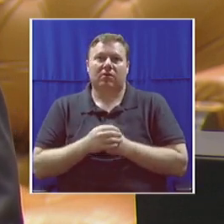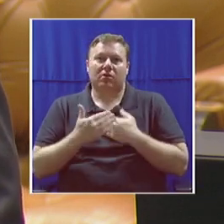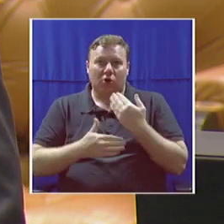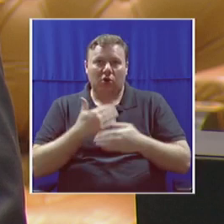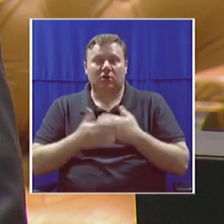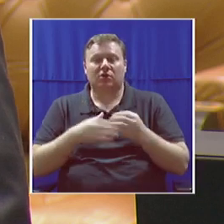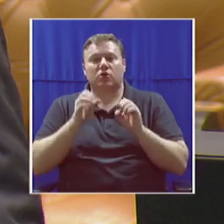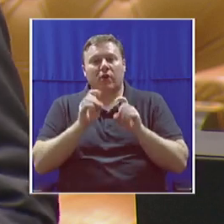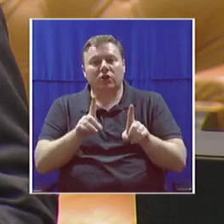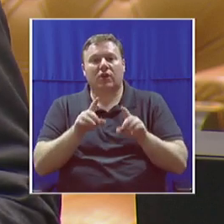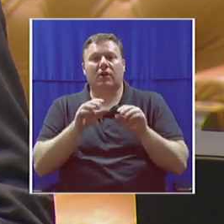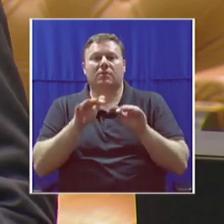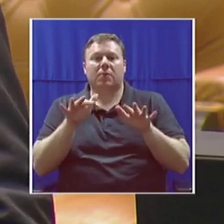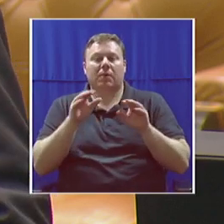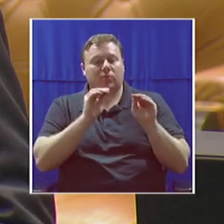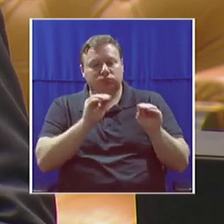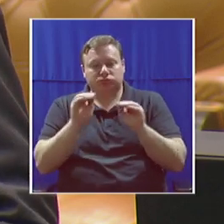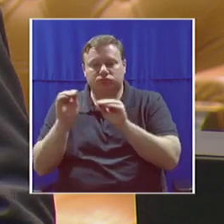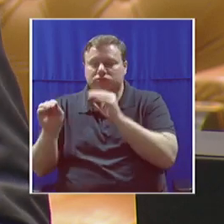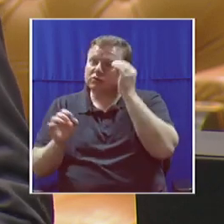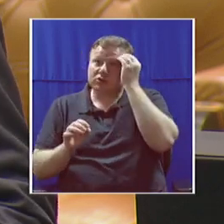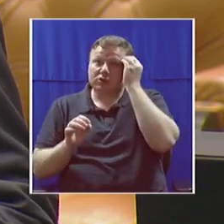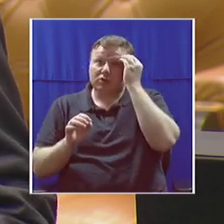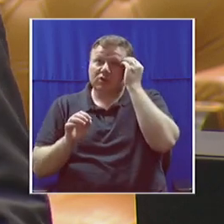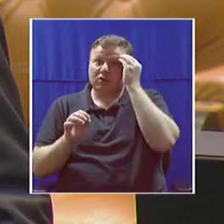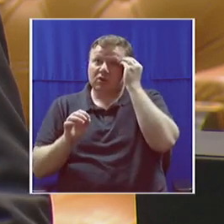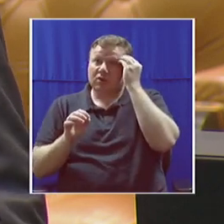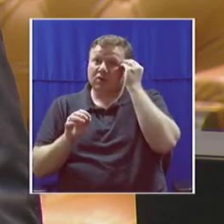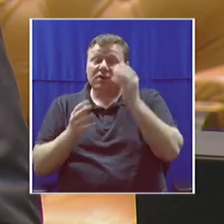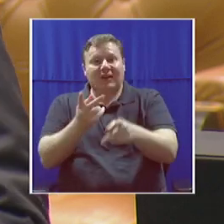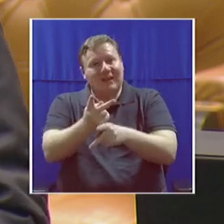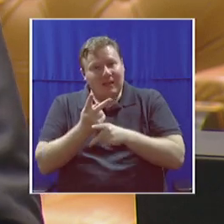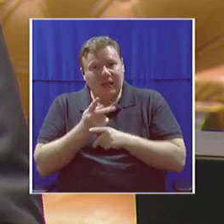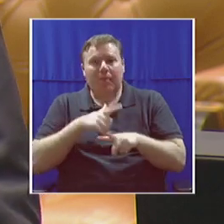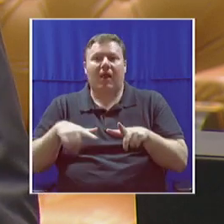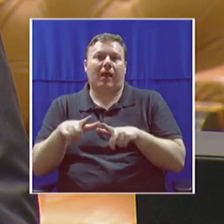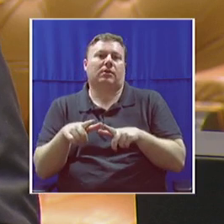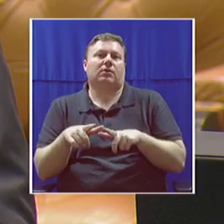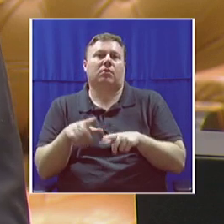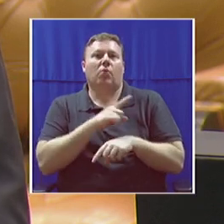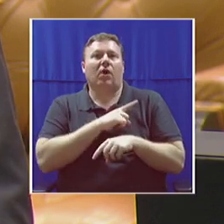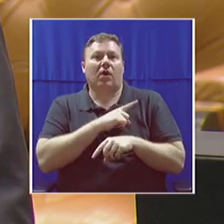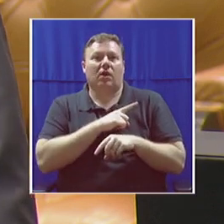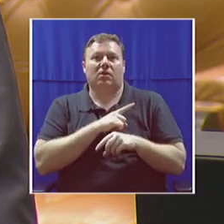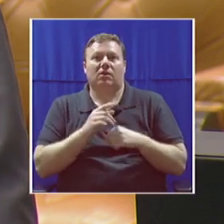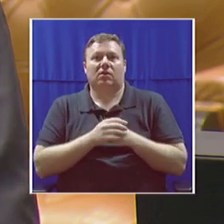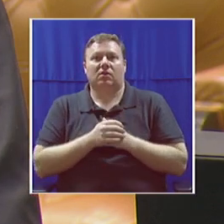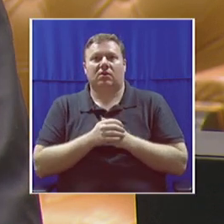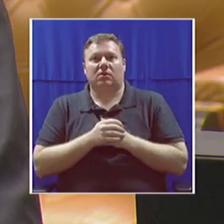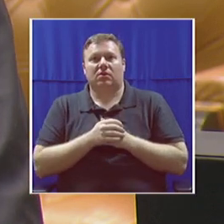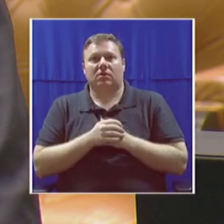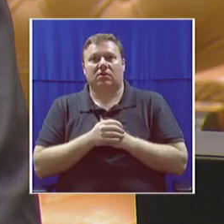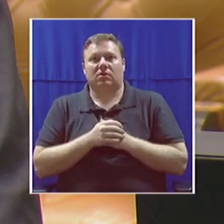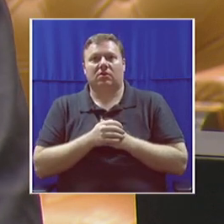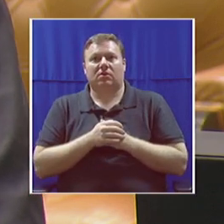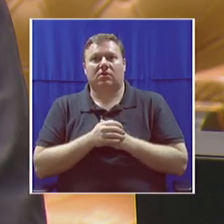to educate our people about the fundamental issue of retaining land this is why we really are looking